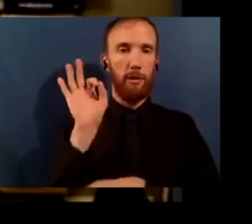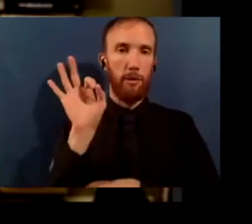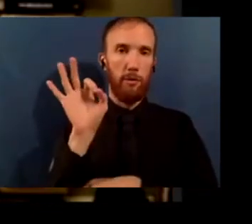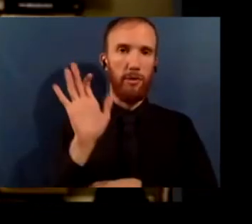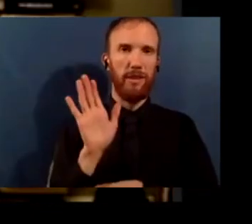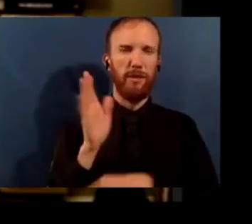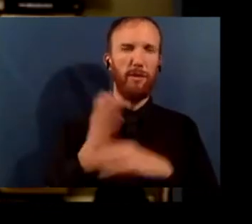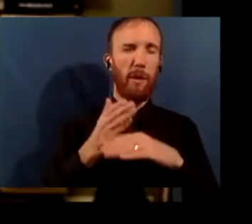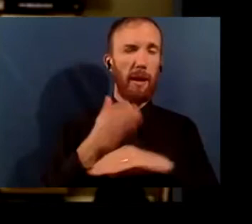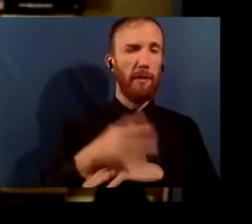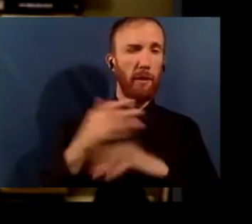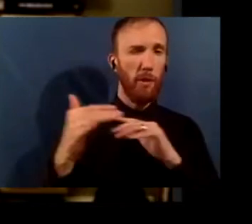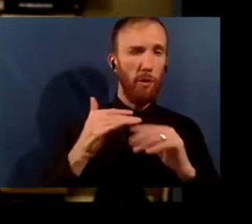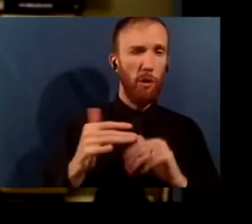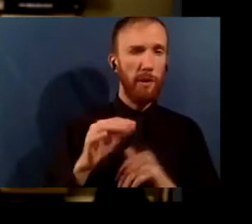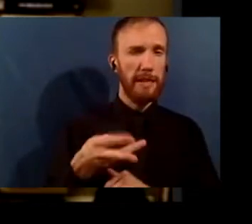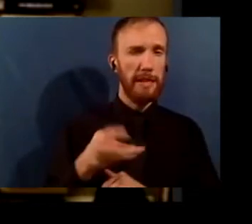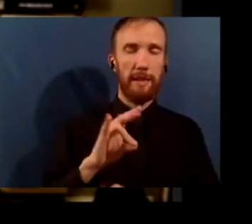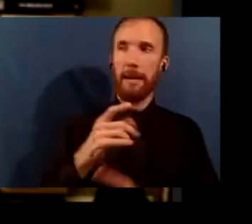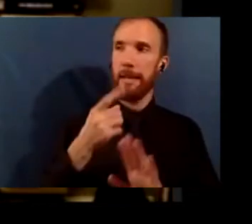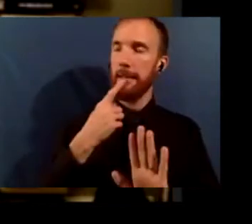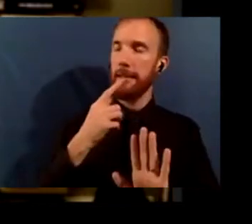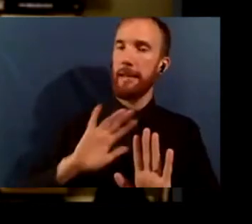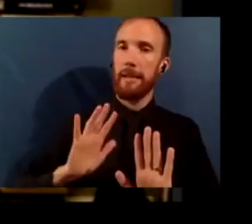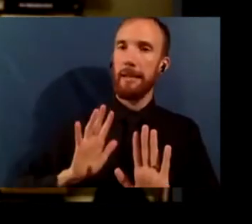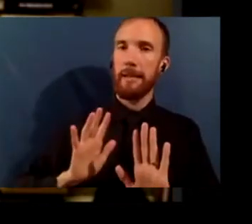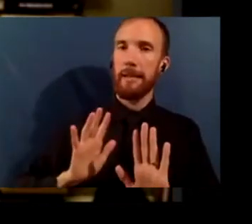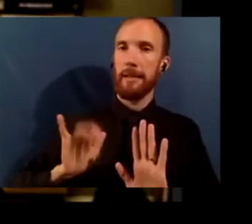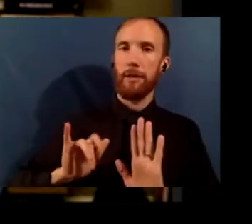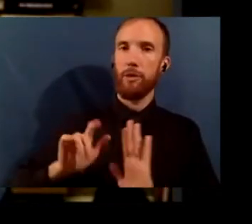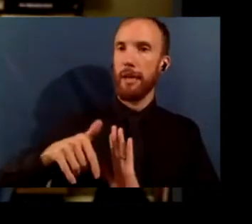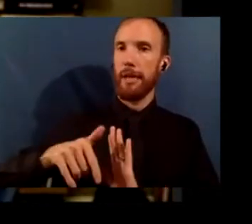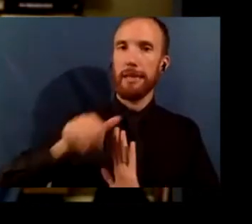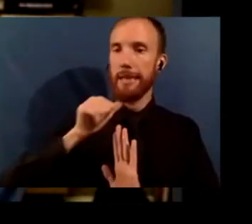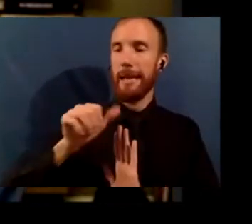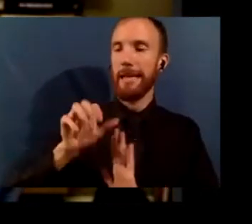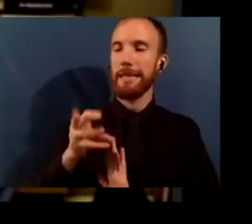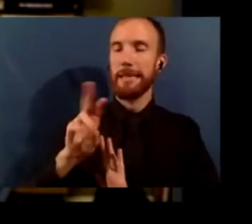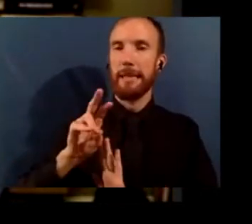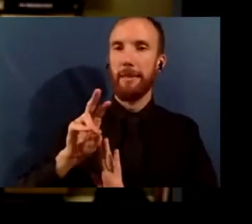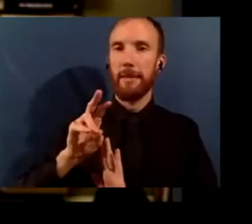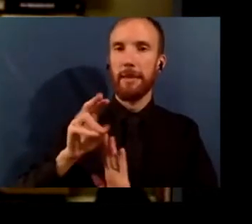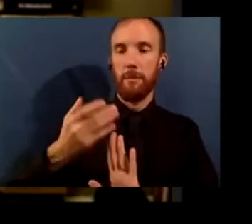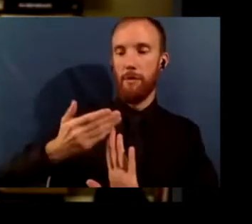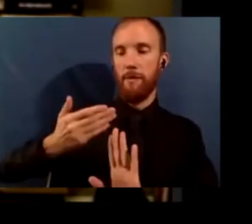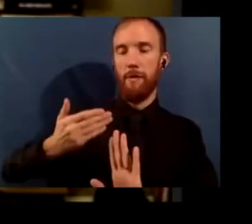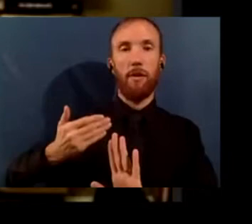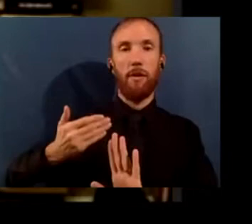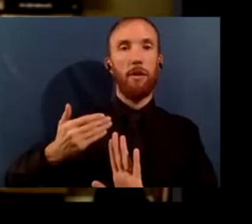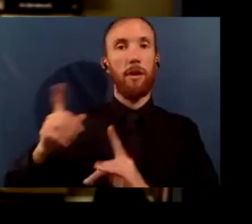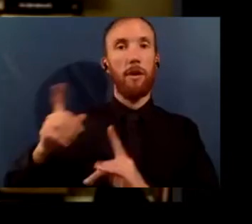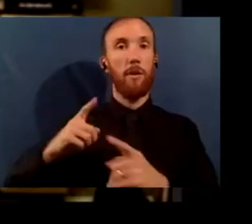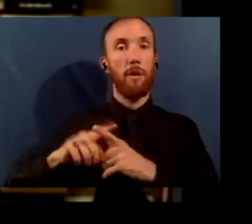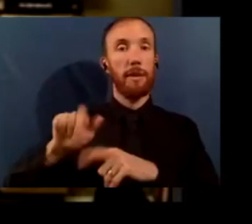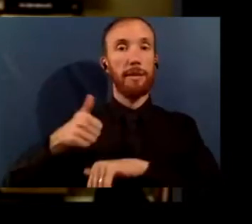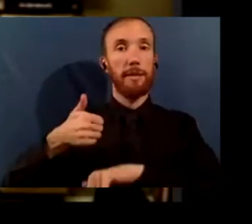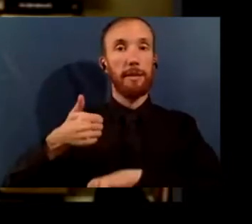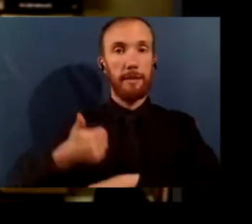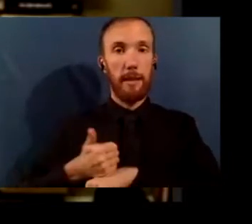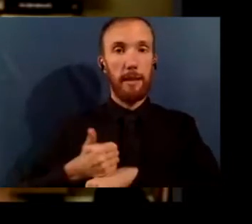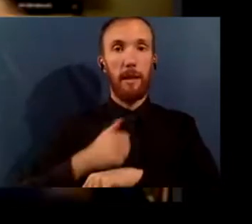minute, you're dating it too late. It's actually not the 67 war. It's the creation of the World Muslim League in